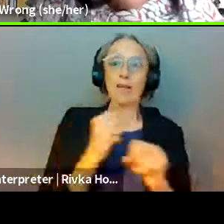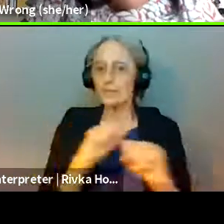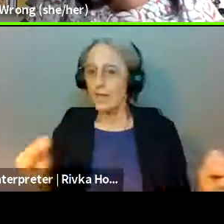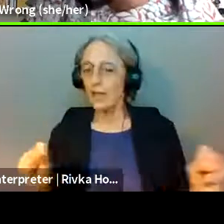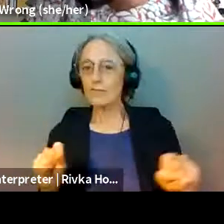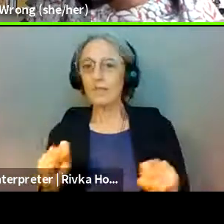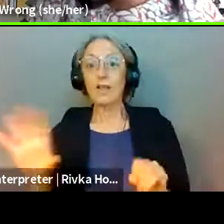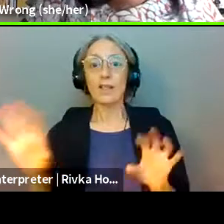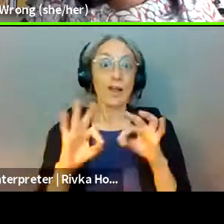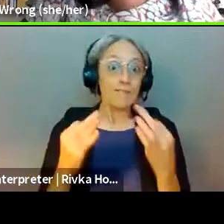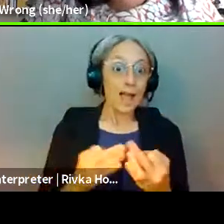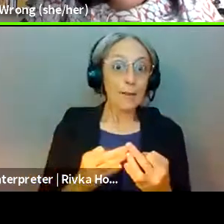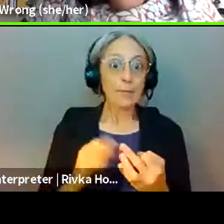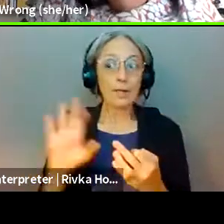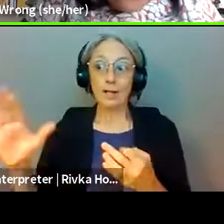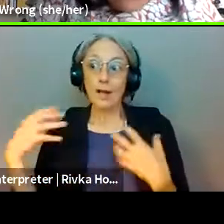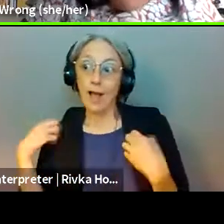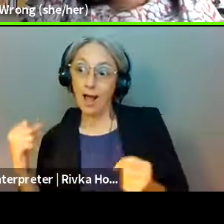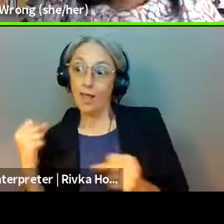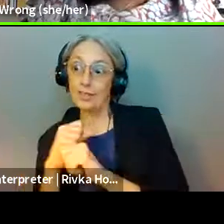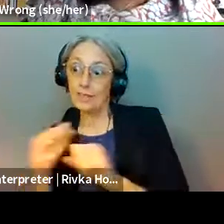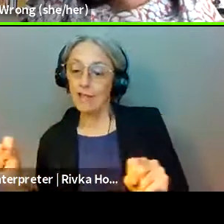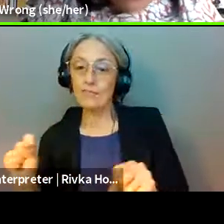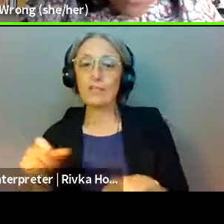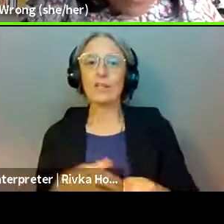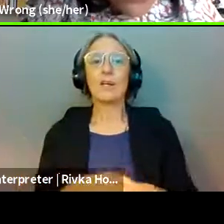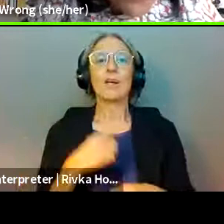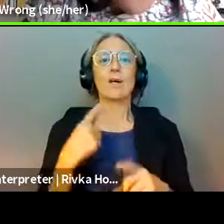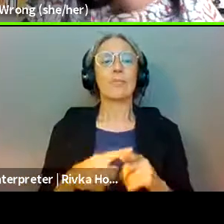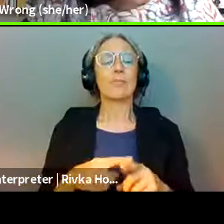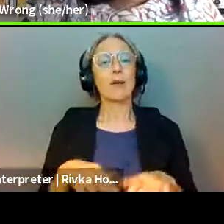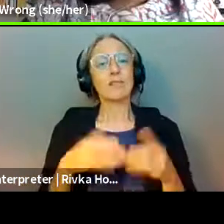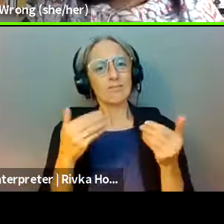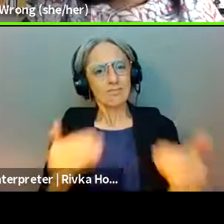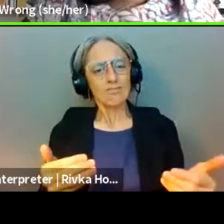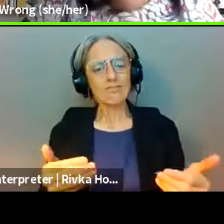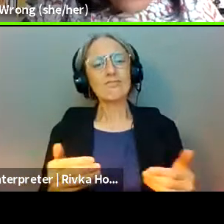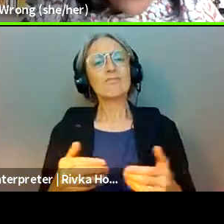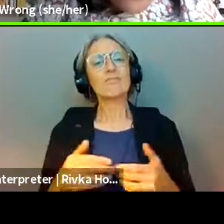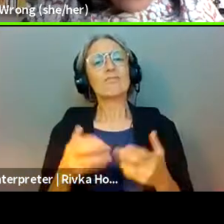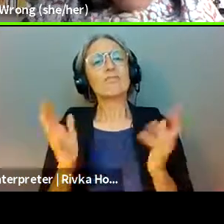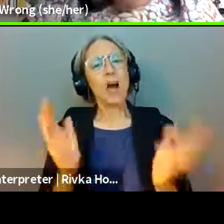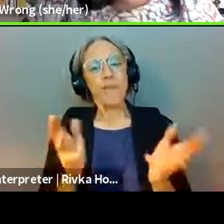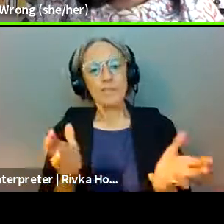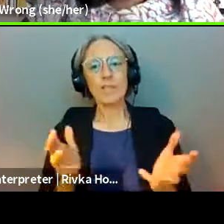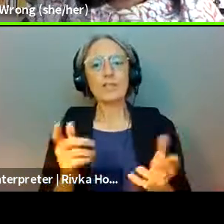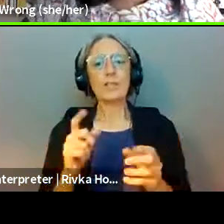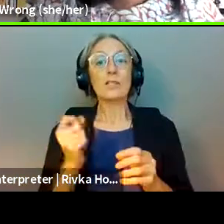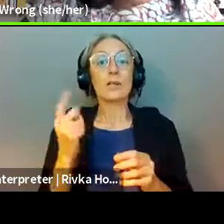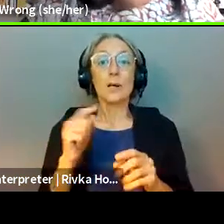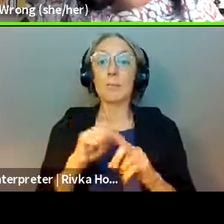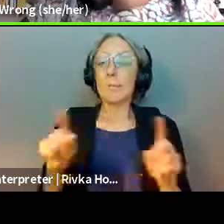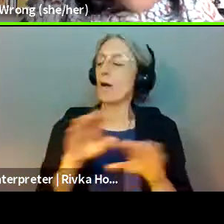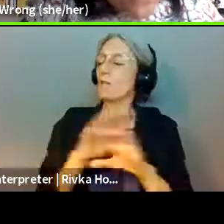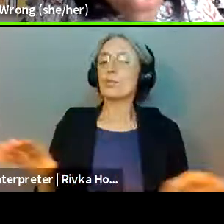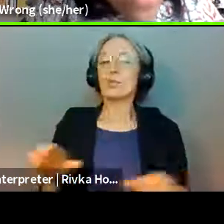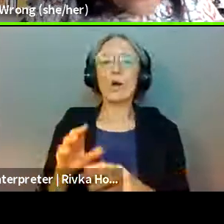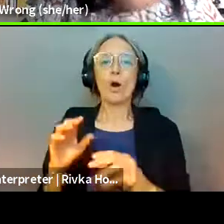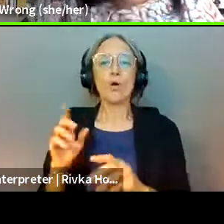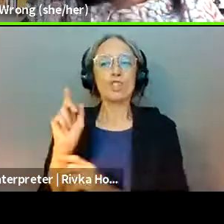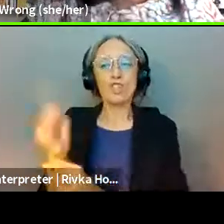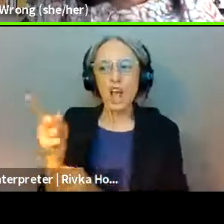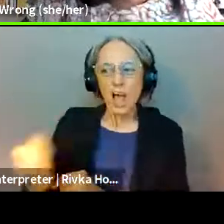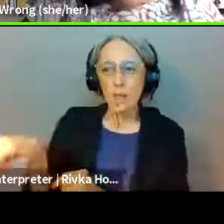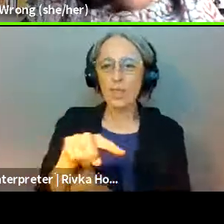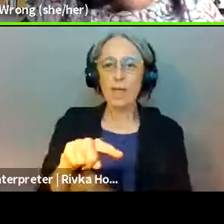where they're at, and to have conversations that do not shame people, do not belittle them, do not call them